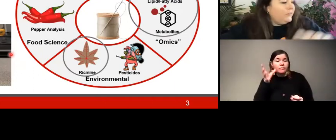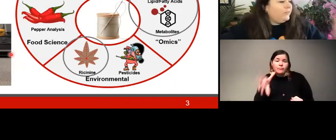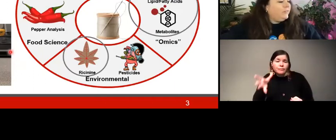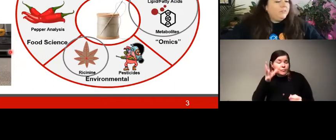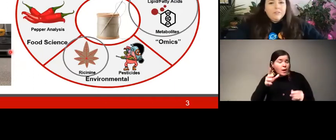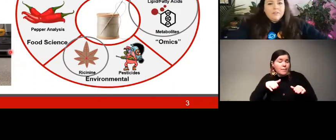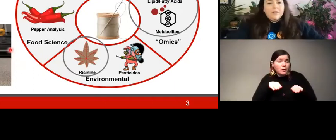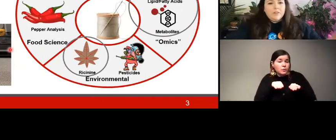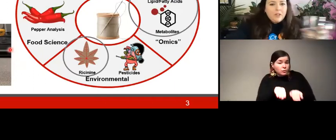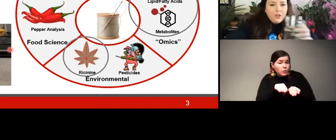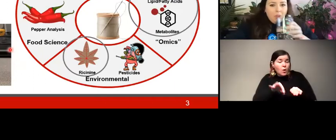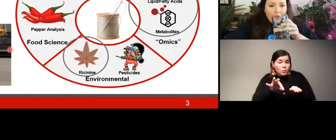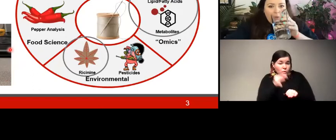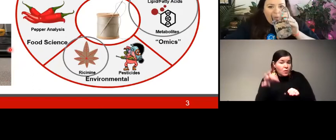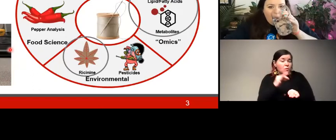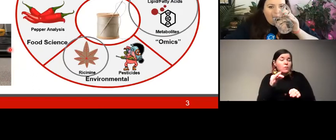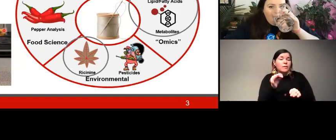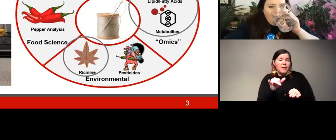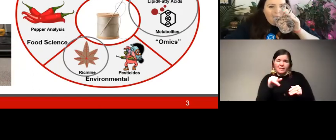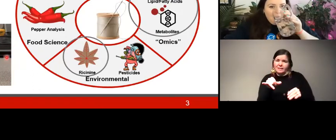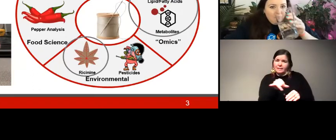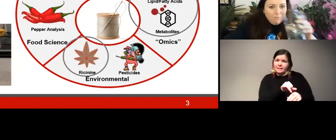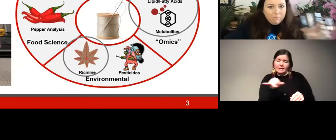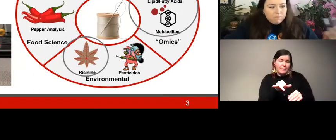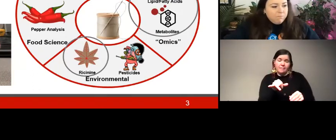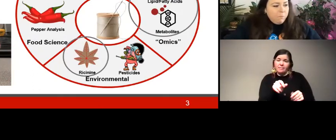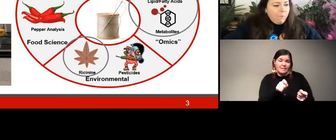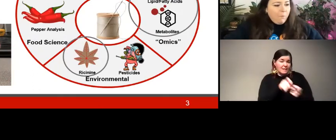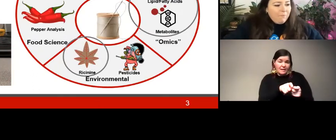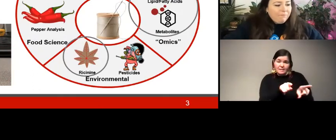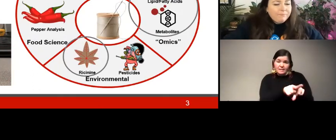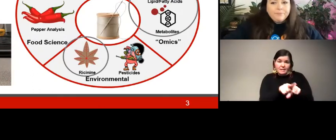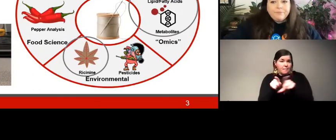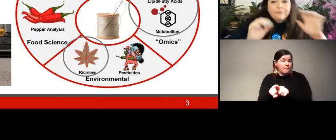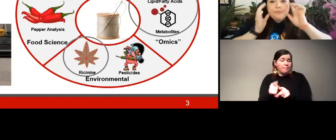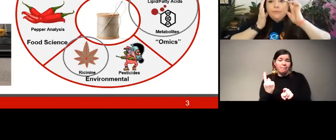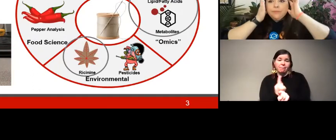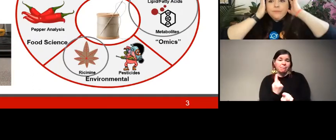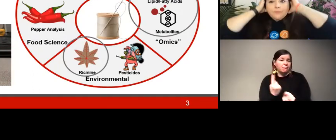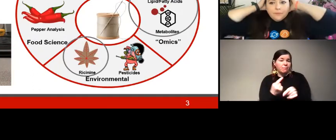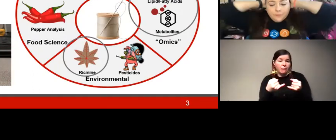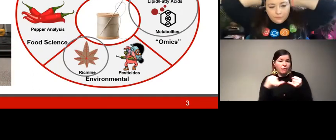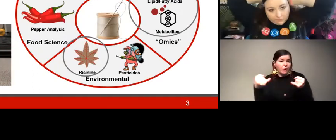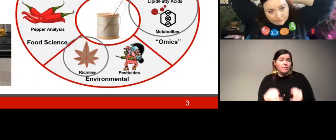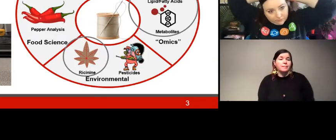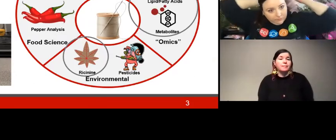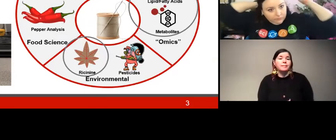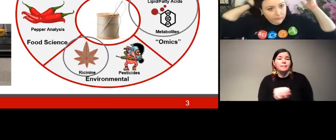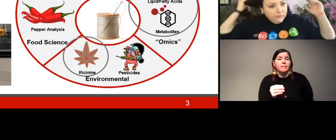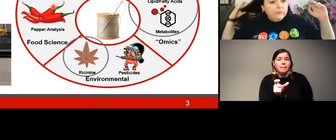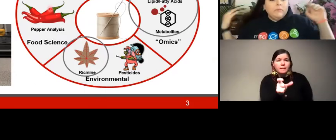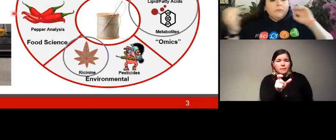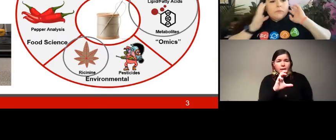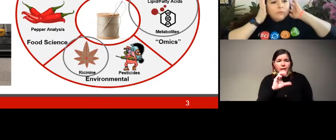sew, or the thread that they use to play with their fabrics is the same thread that I use to do chemistry. And I also use these really small